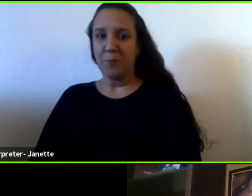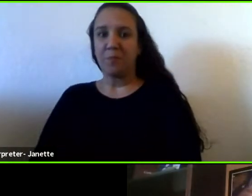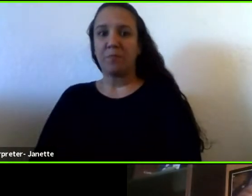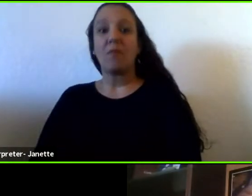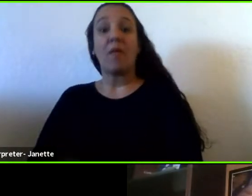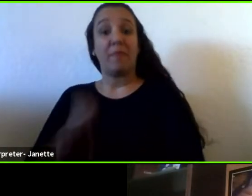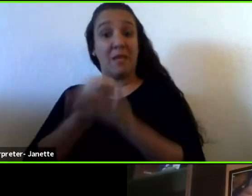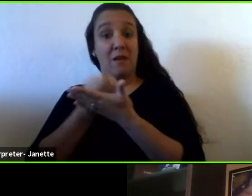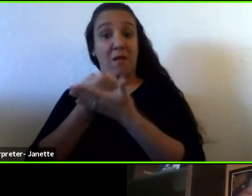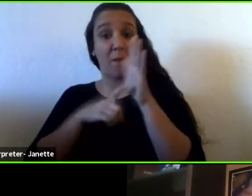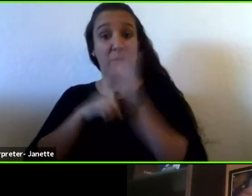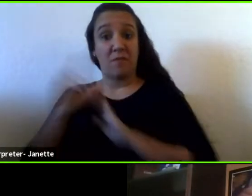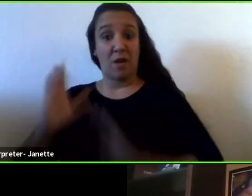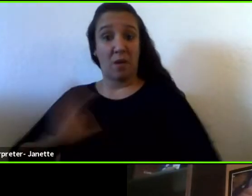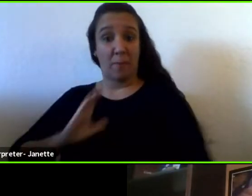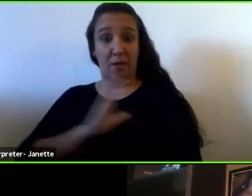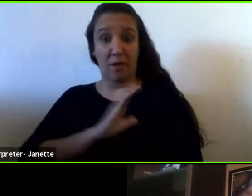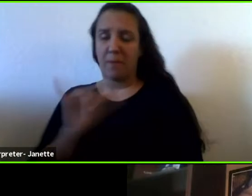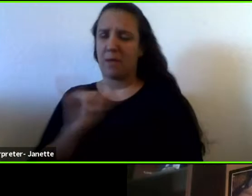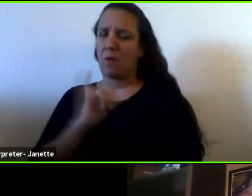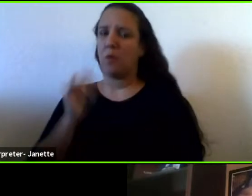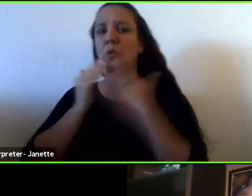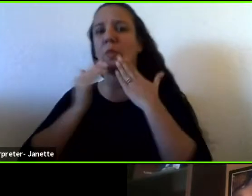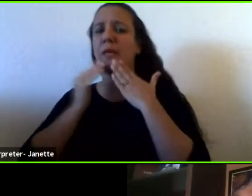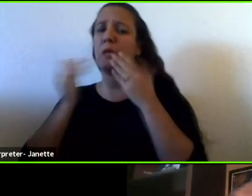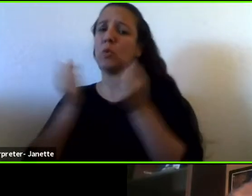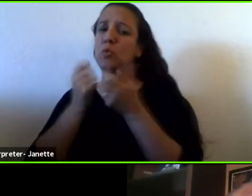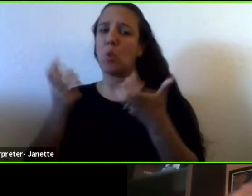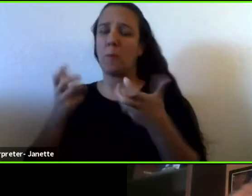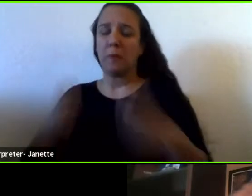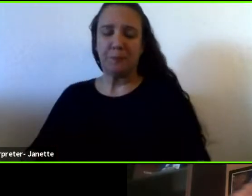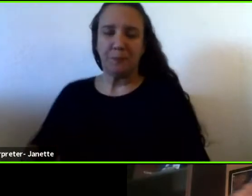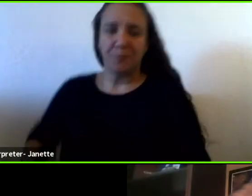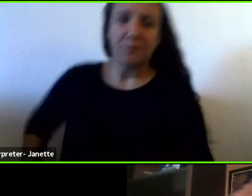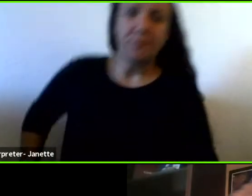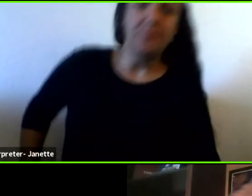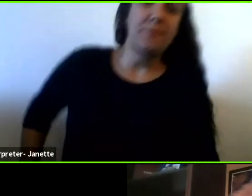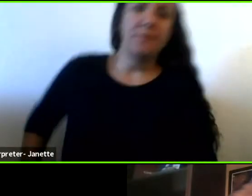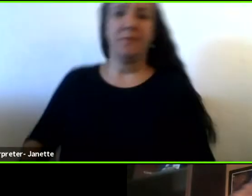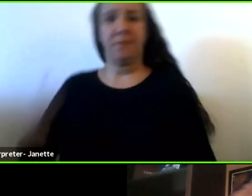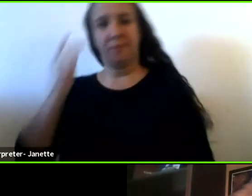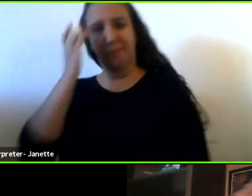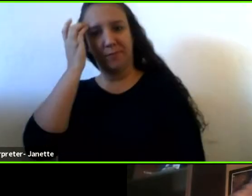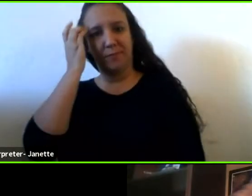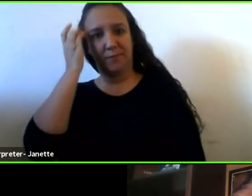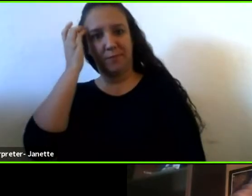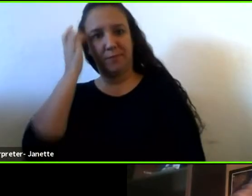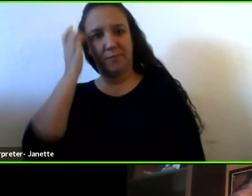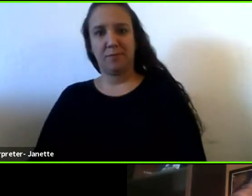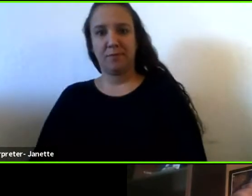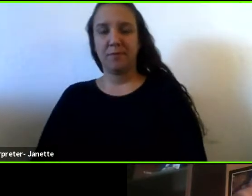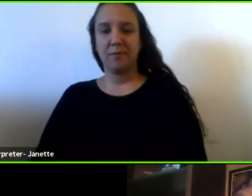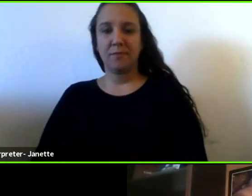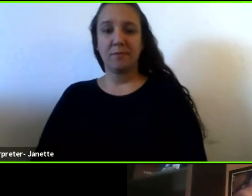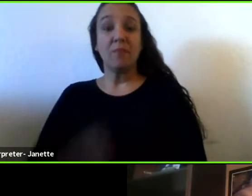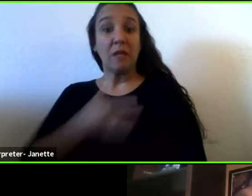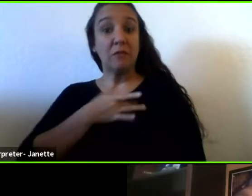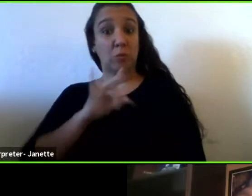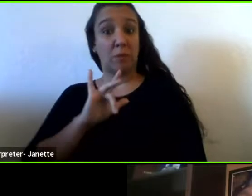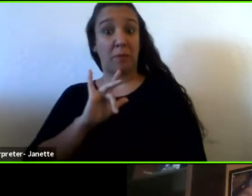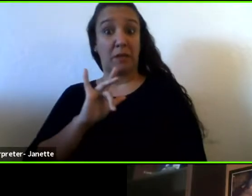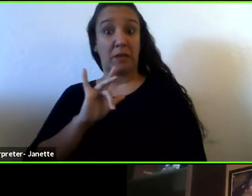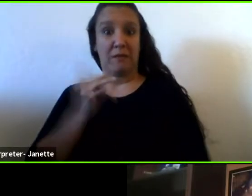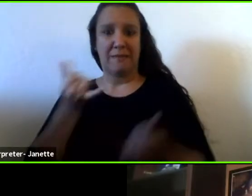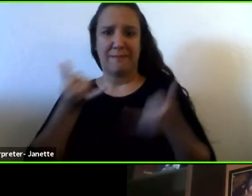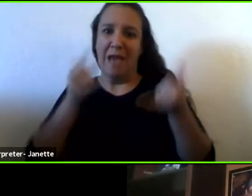Development Committee for all of your hard work. So without further ado, normally we would actually share the floor. I think now we